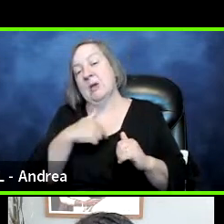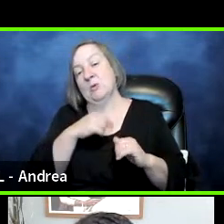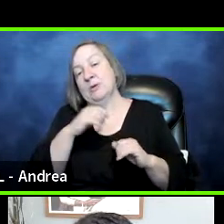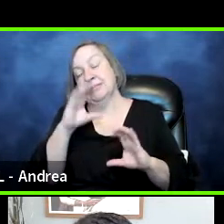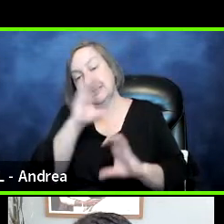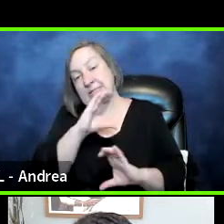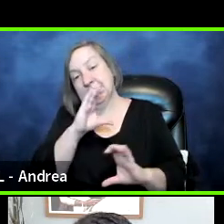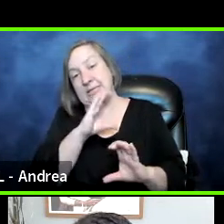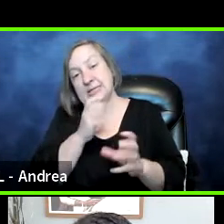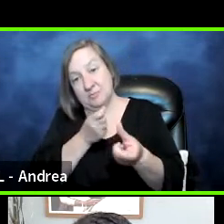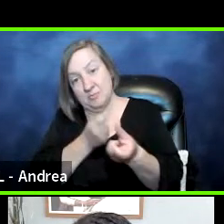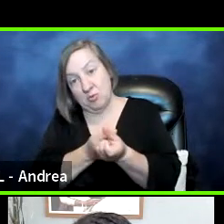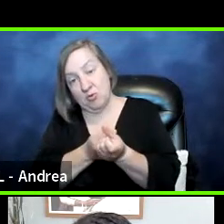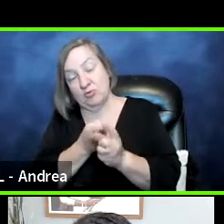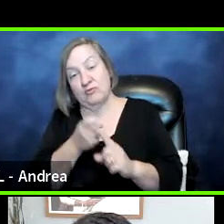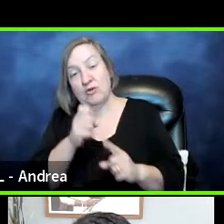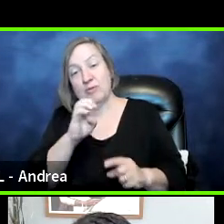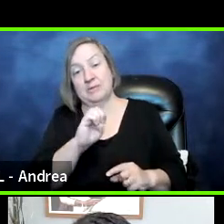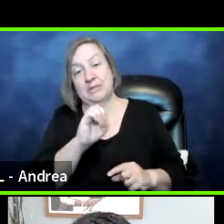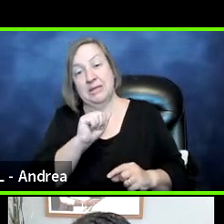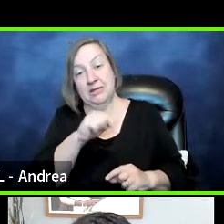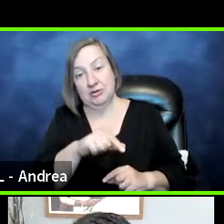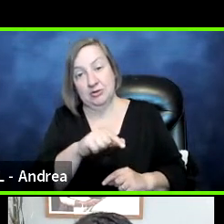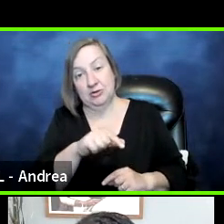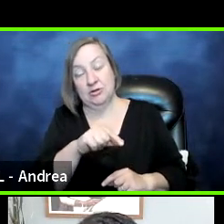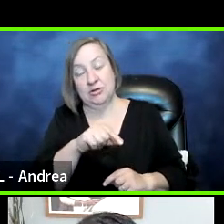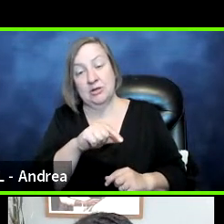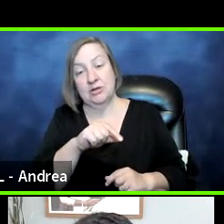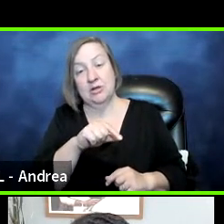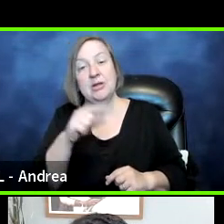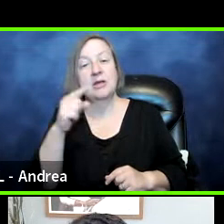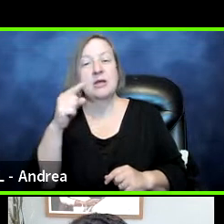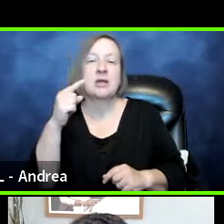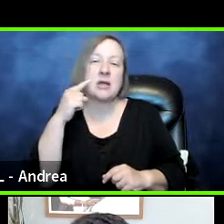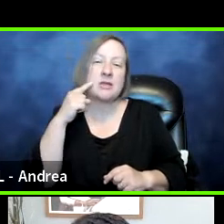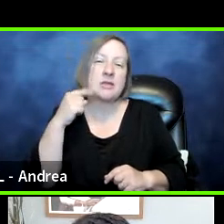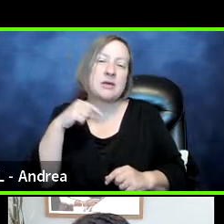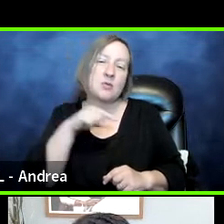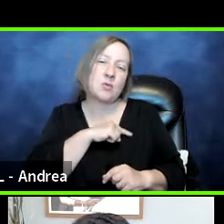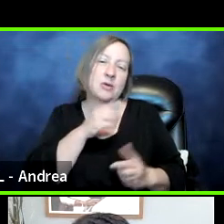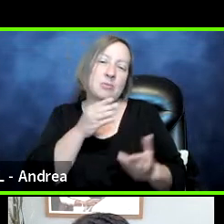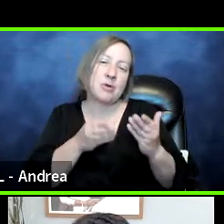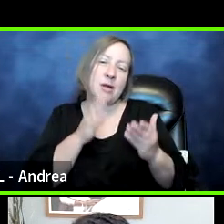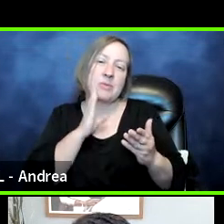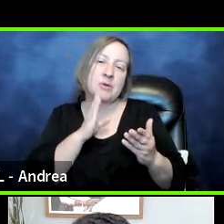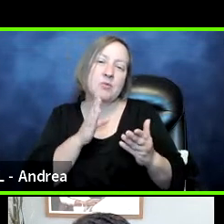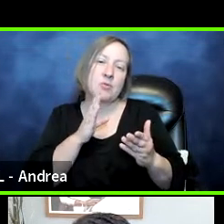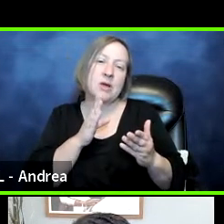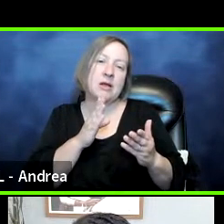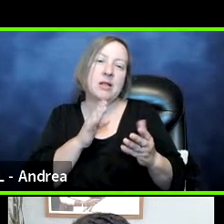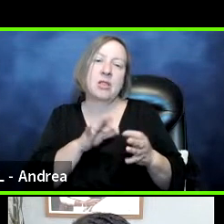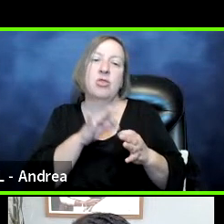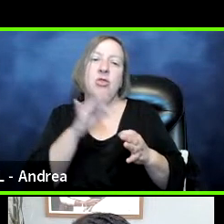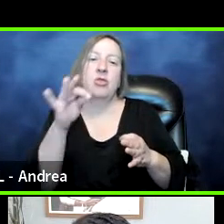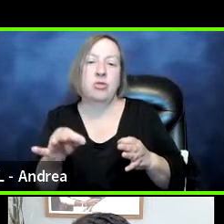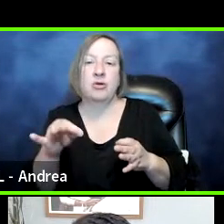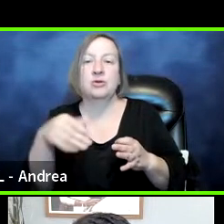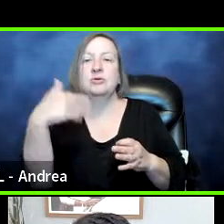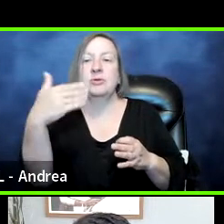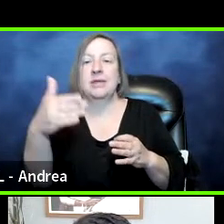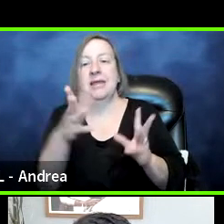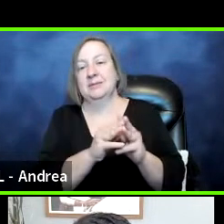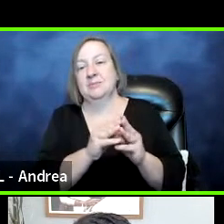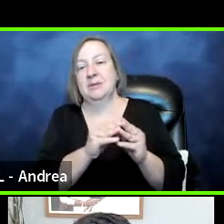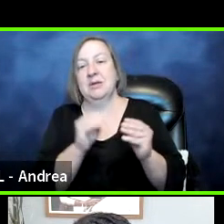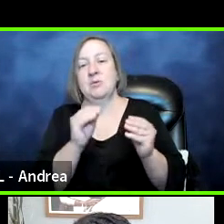from the EAG, I think we're going to probably kick that to the next meeting when we have more members